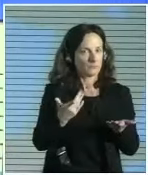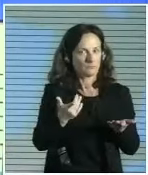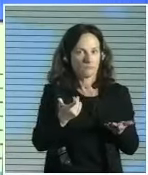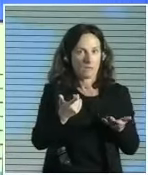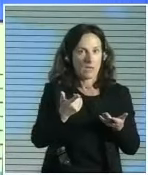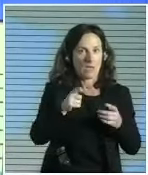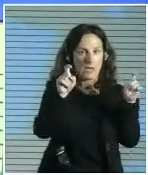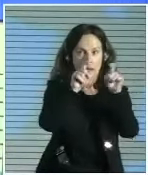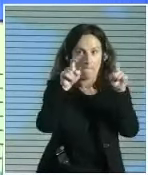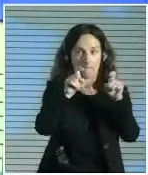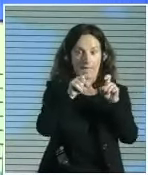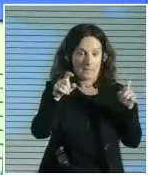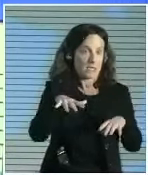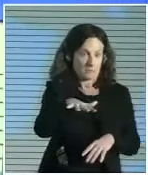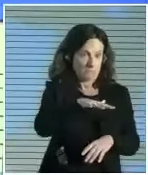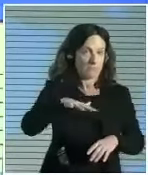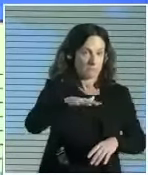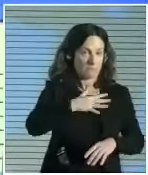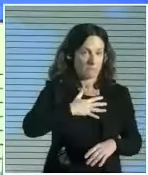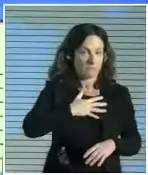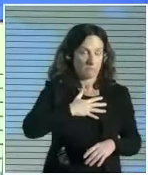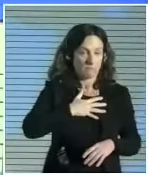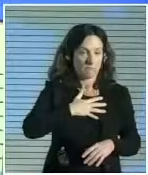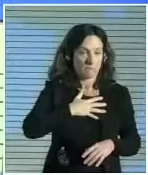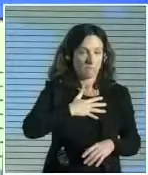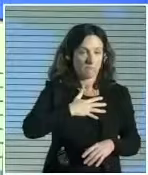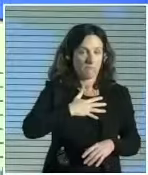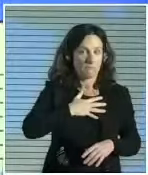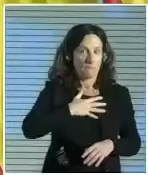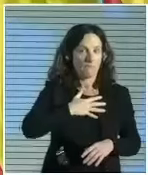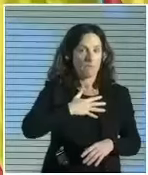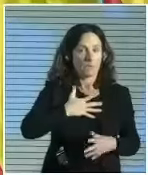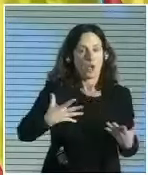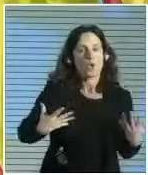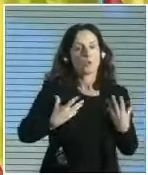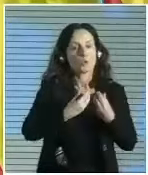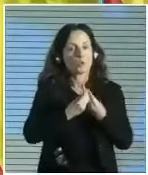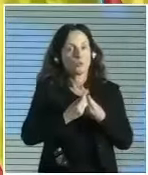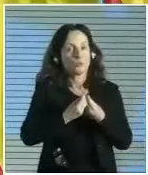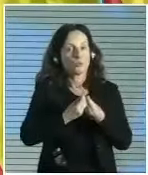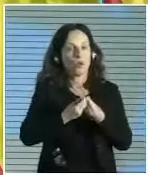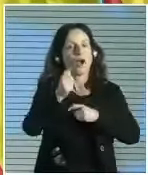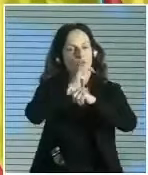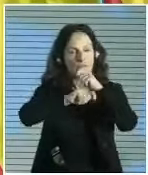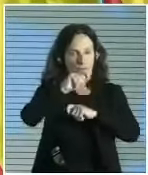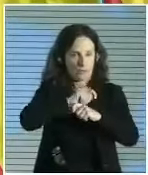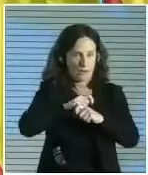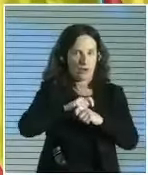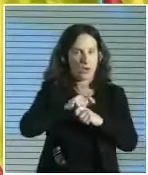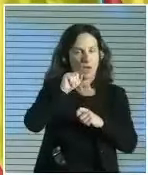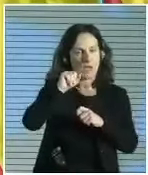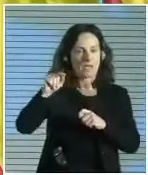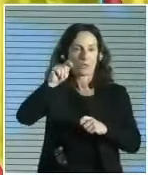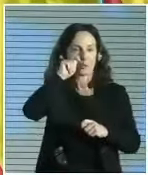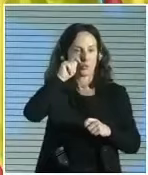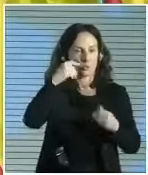DMOs and all the tourist associations. Thank you. Thank you so much, Juan, for the effort and also for your willingness to always share